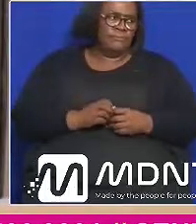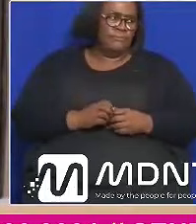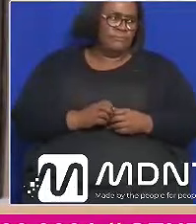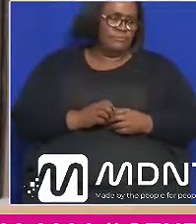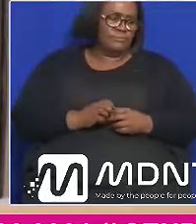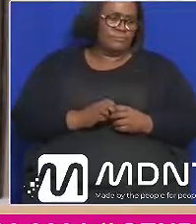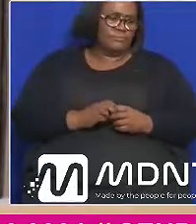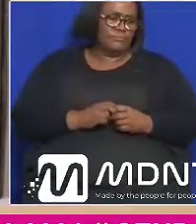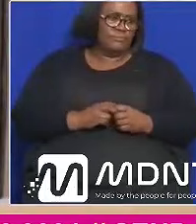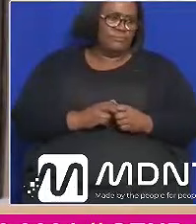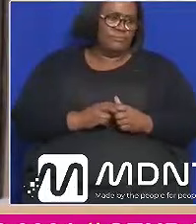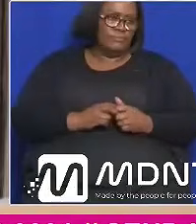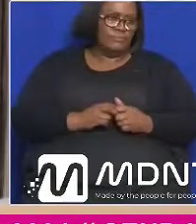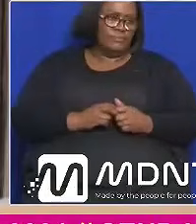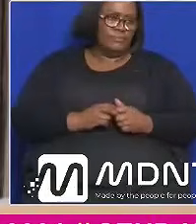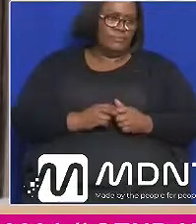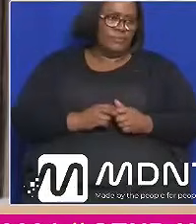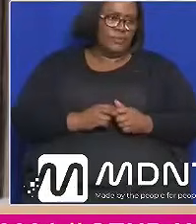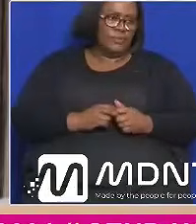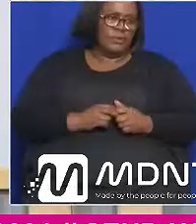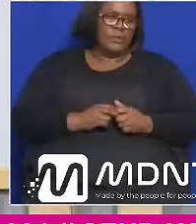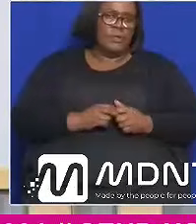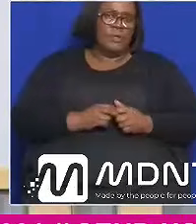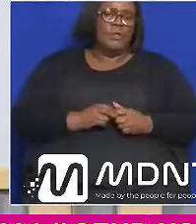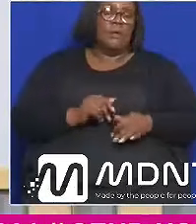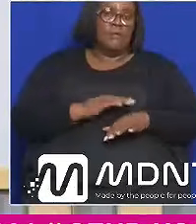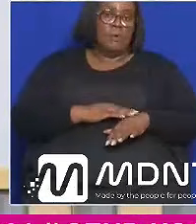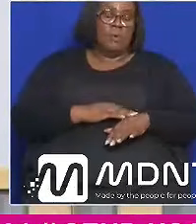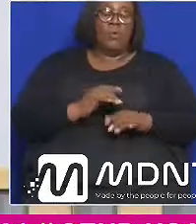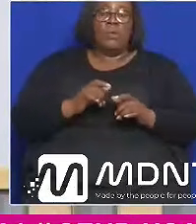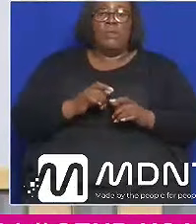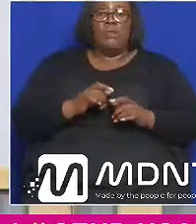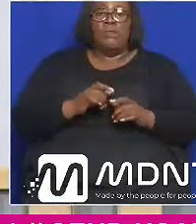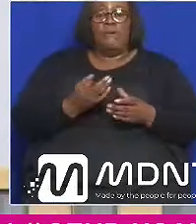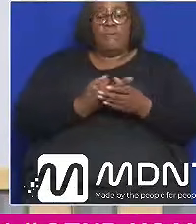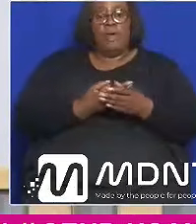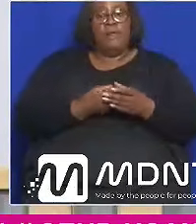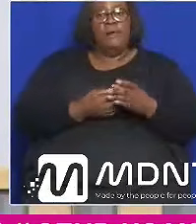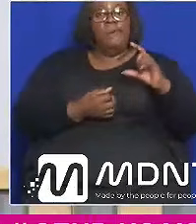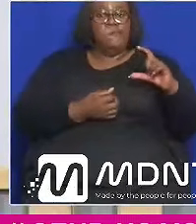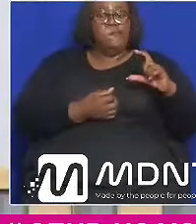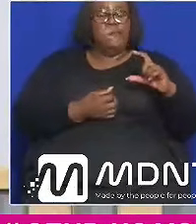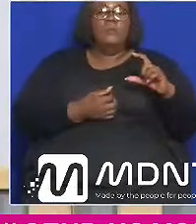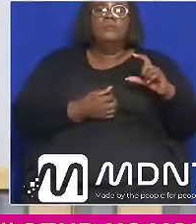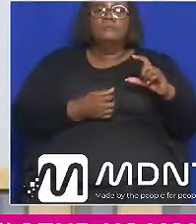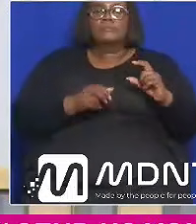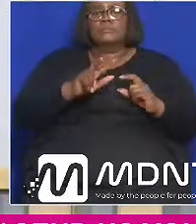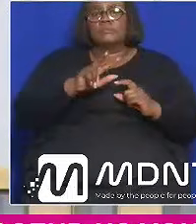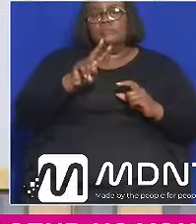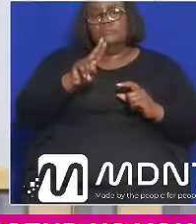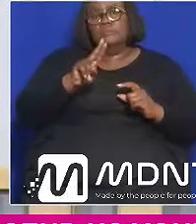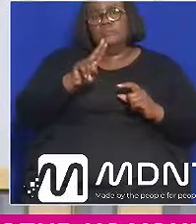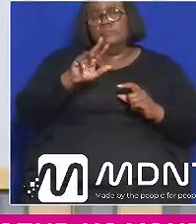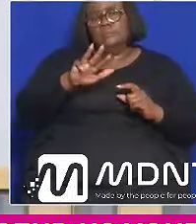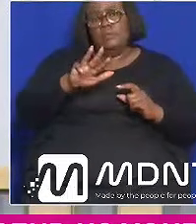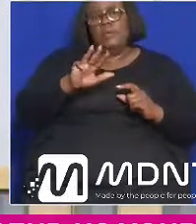go further, still staying with the big file, at 829 is another payment by Medicare, once again